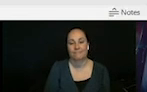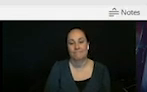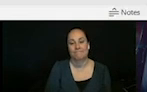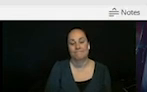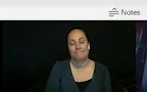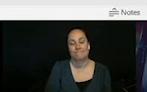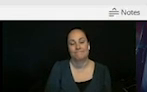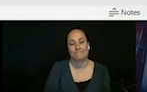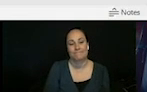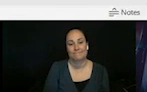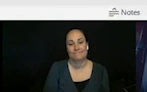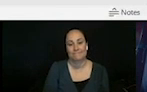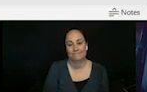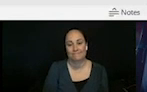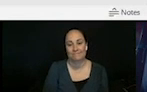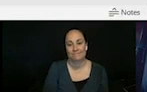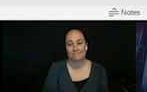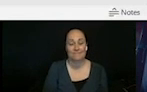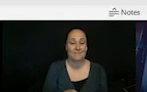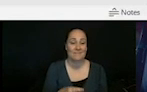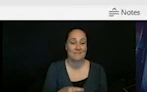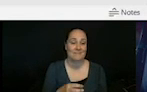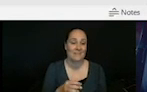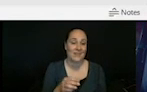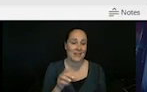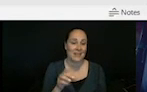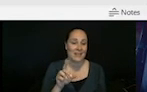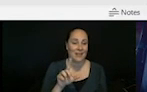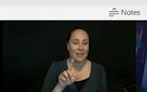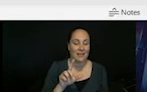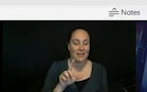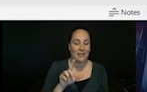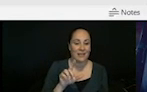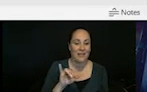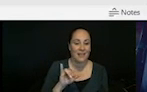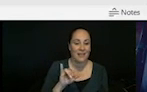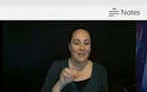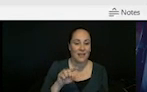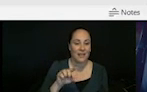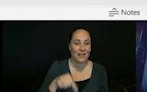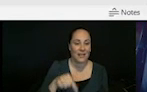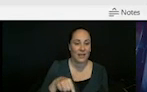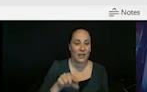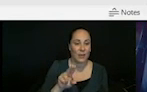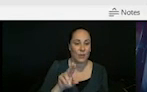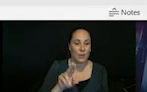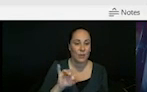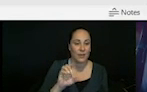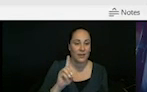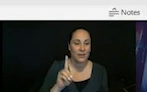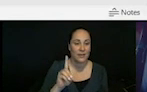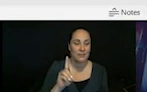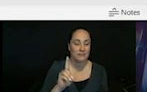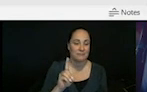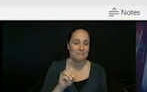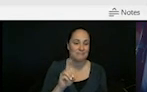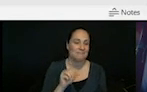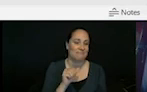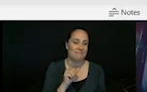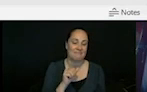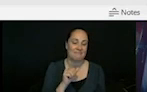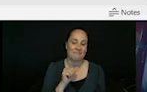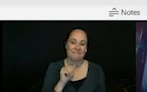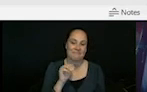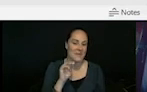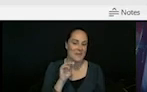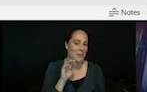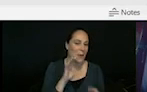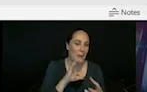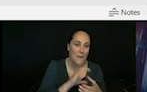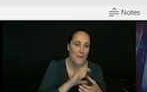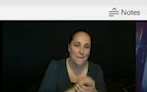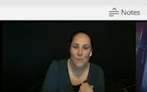right? That liquid has to be non-compressible. We talk about non-compressibility. What is non-compressibility?